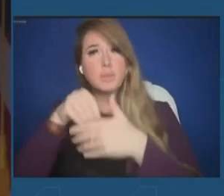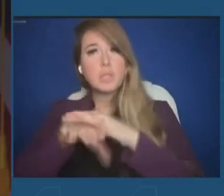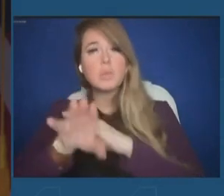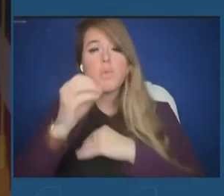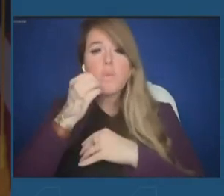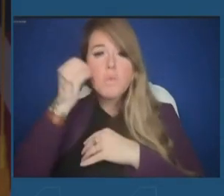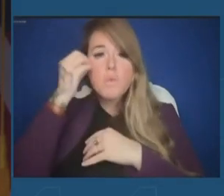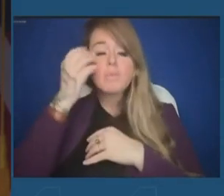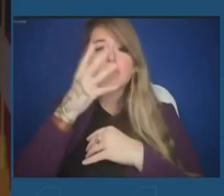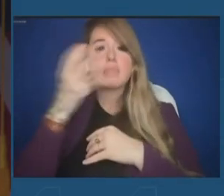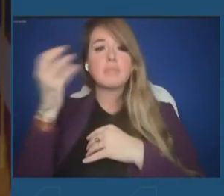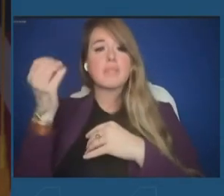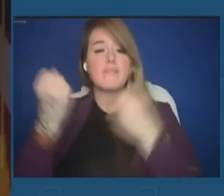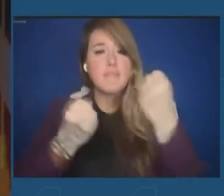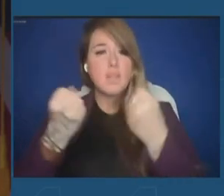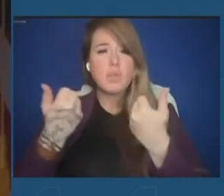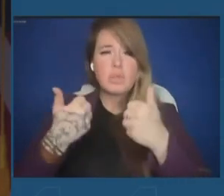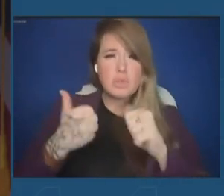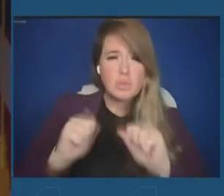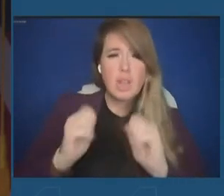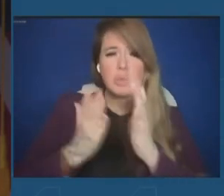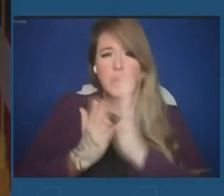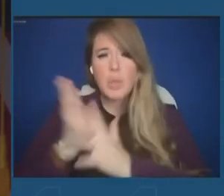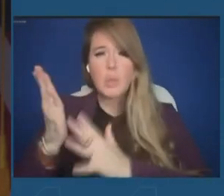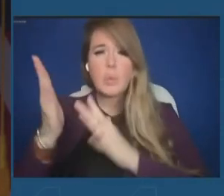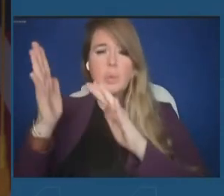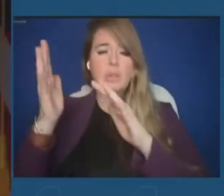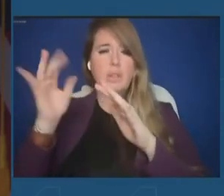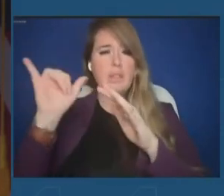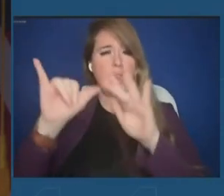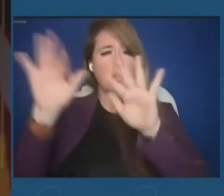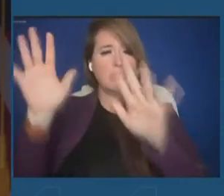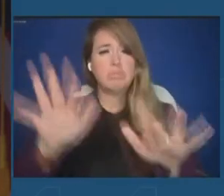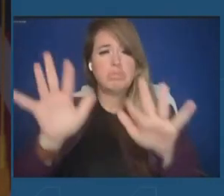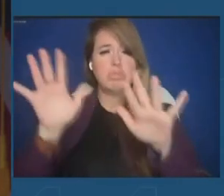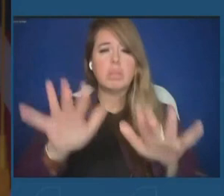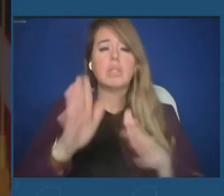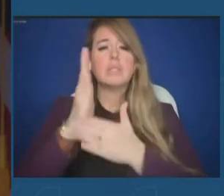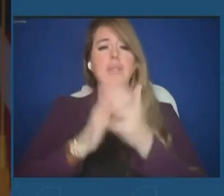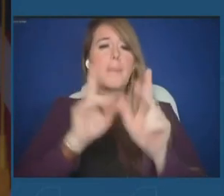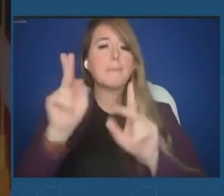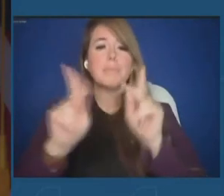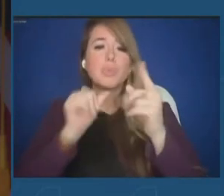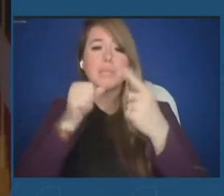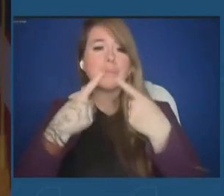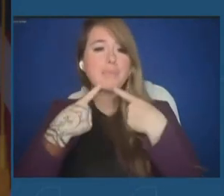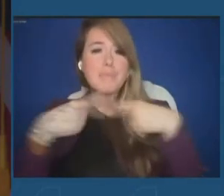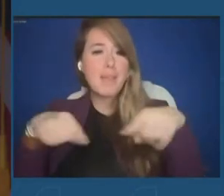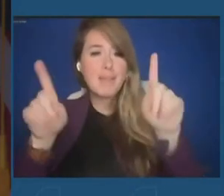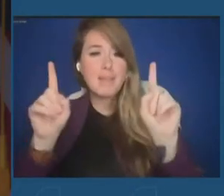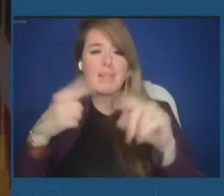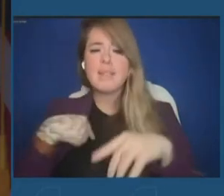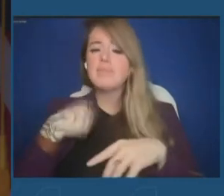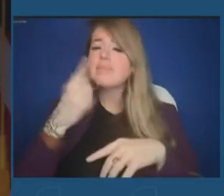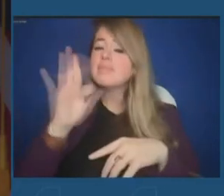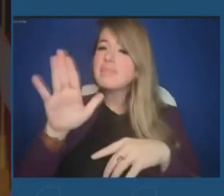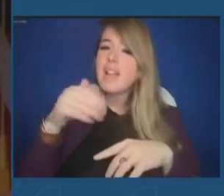trying so hard to break through the storm. And some people didn't make it. And I told them, I said, I know